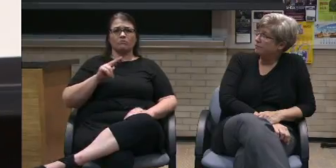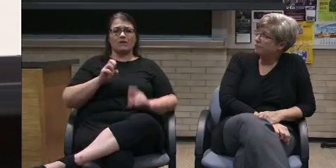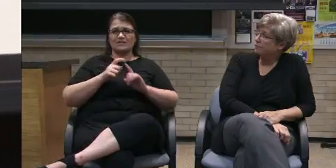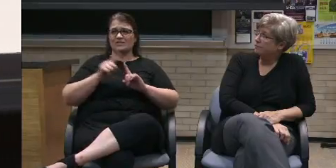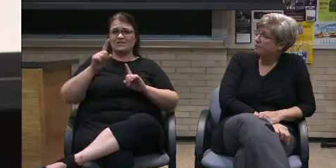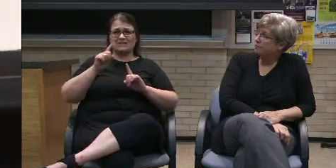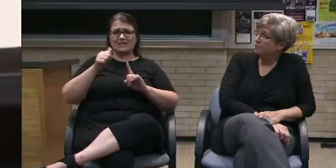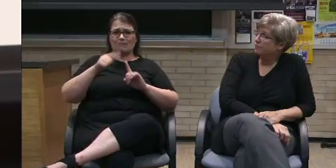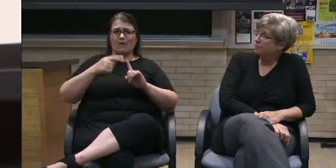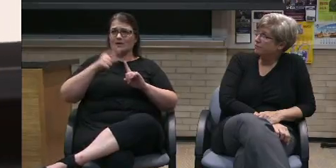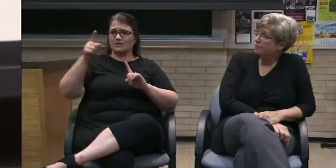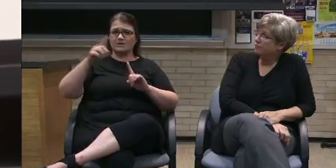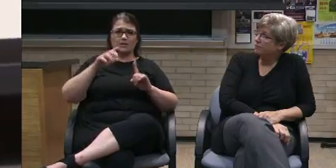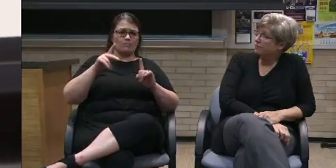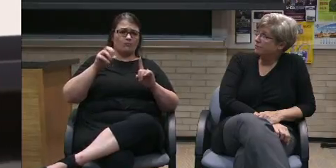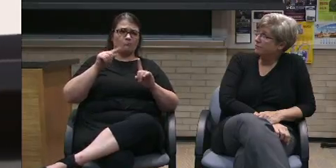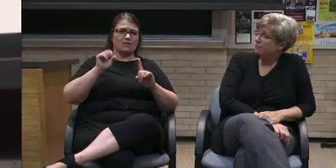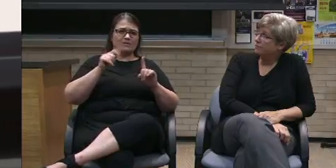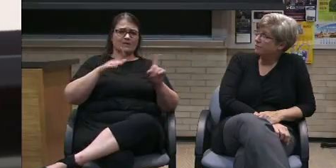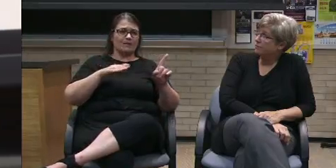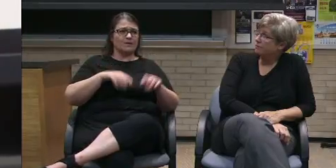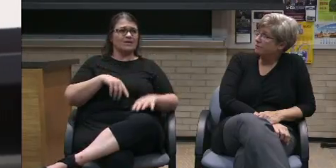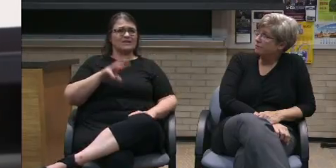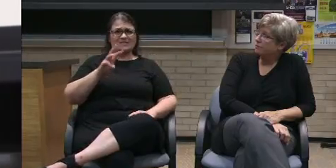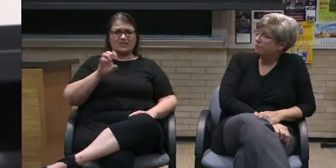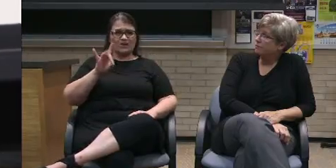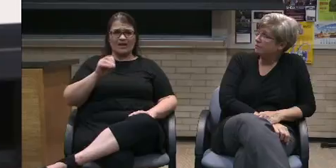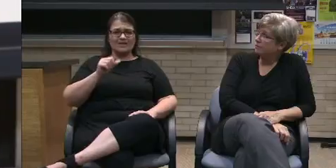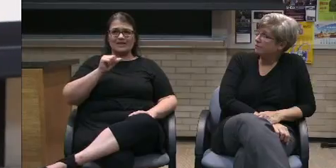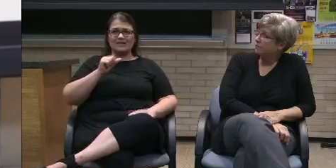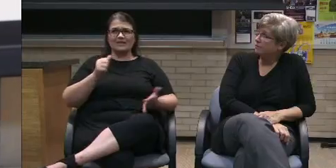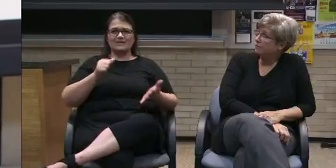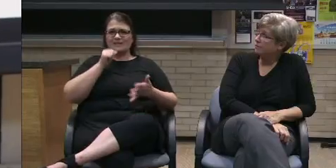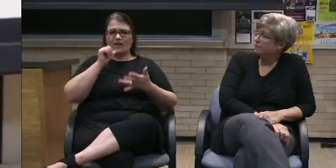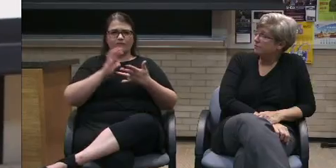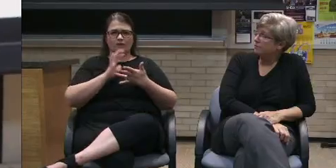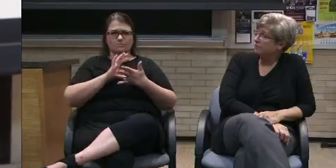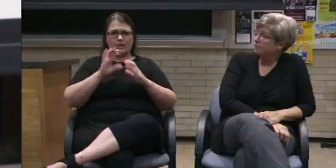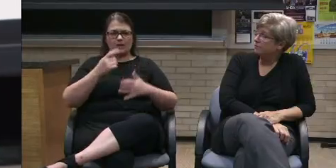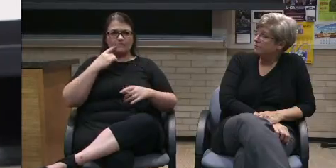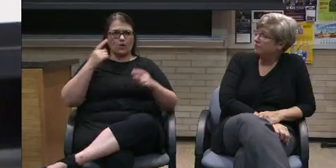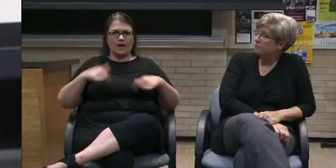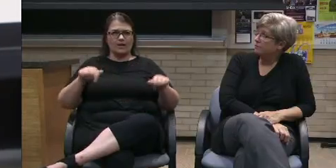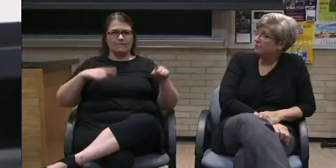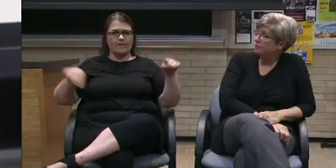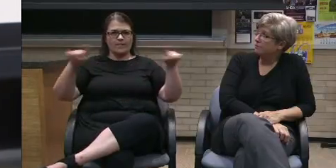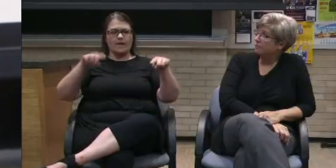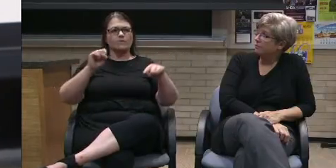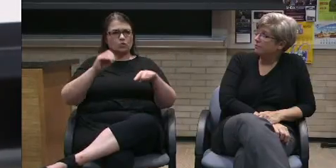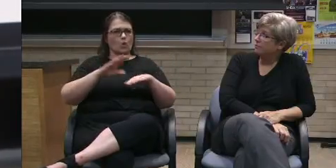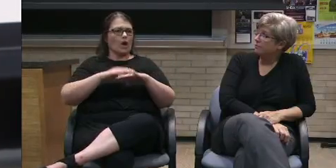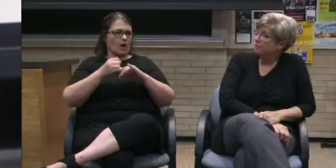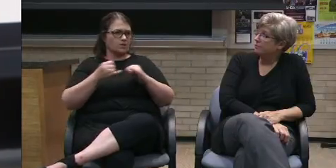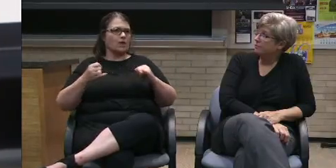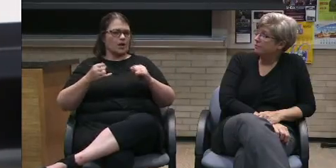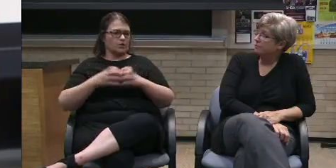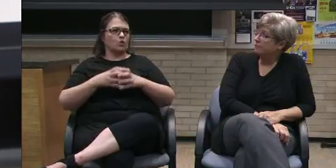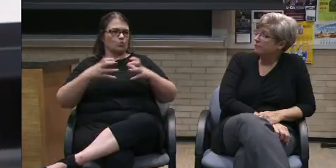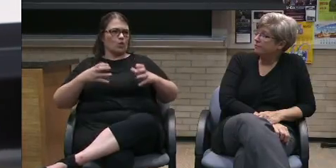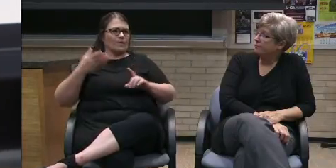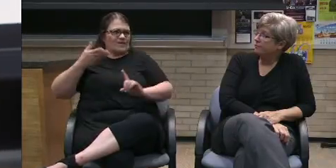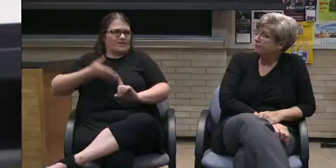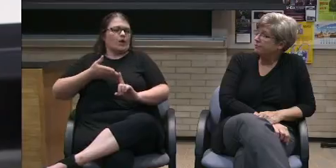and Clarkson. 680 is not a freshman class for any of them. So online is where the growth is likely to be. There